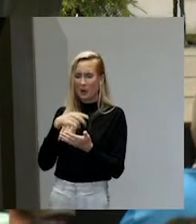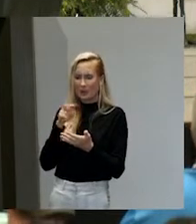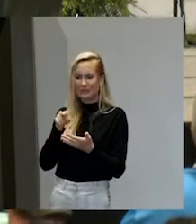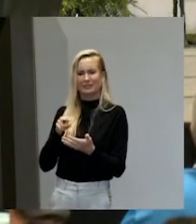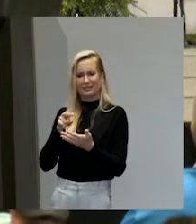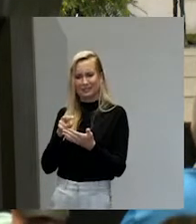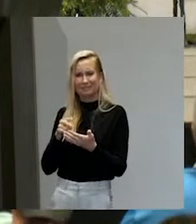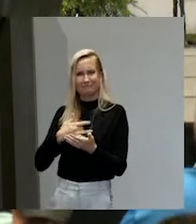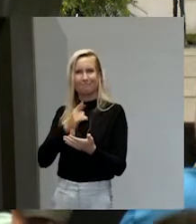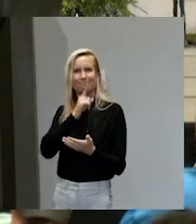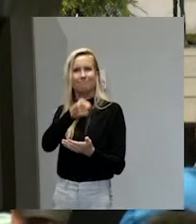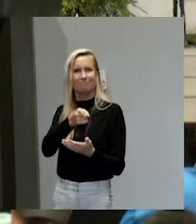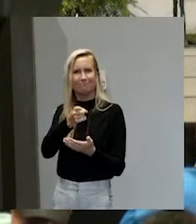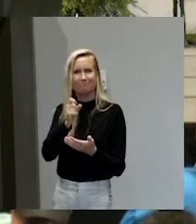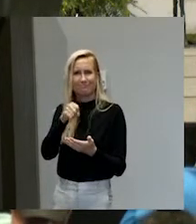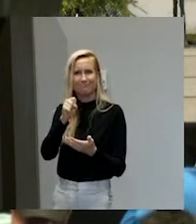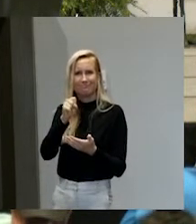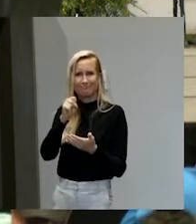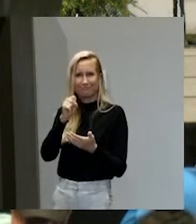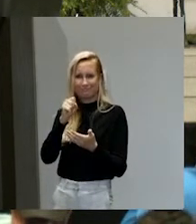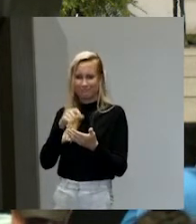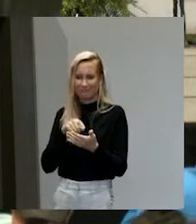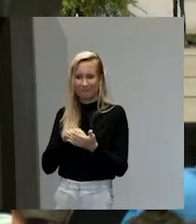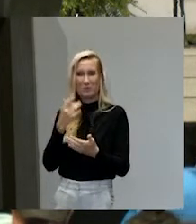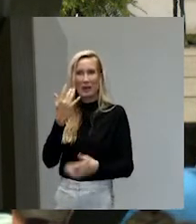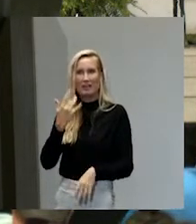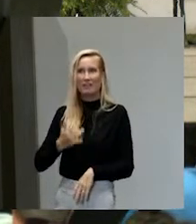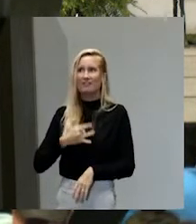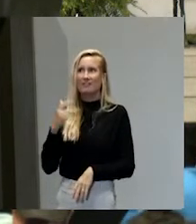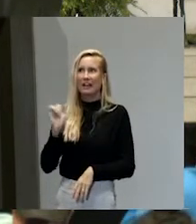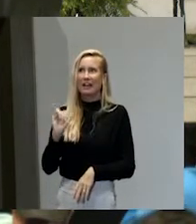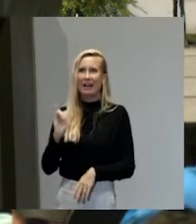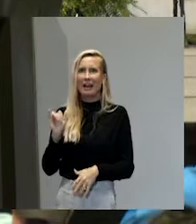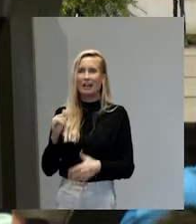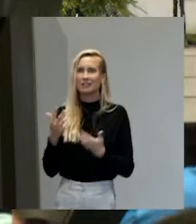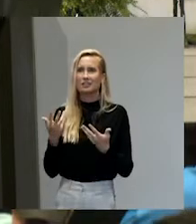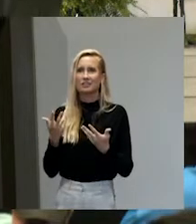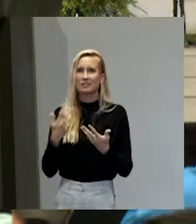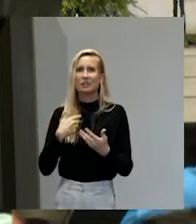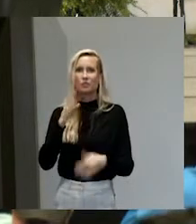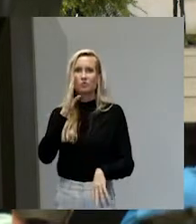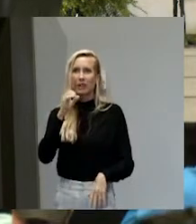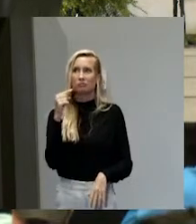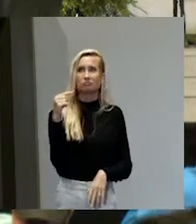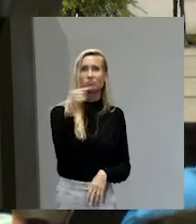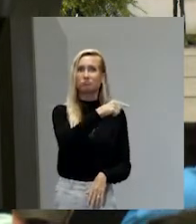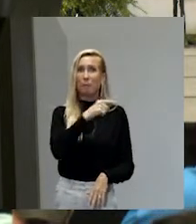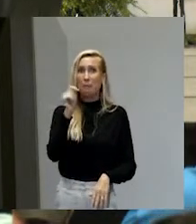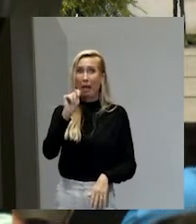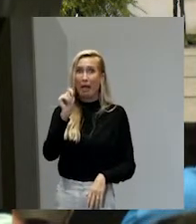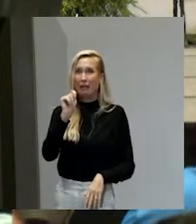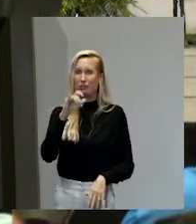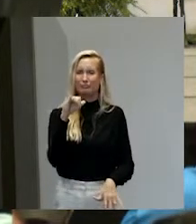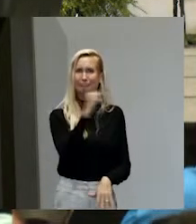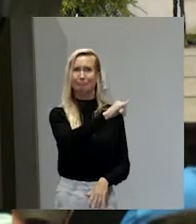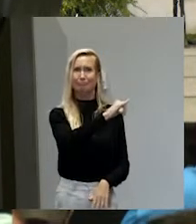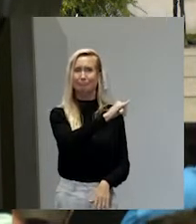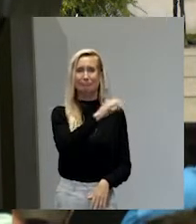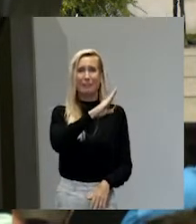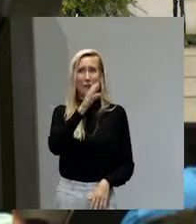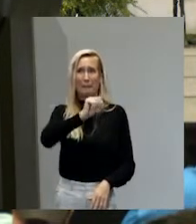they're gonna go use the restroom, never come back. I've been stuck, stranded. So that was like, oh my God, this is such